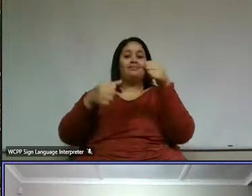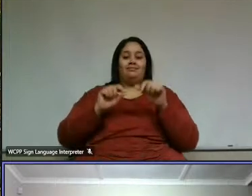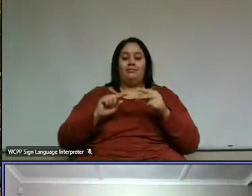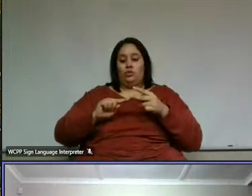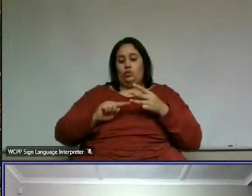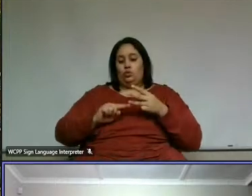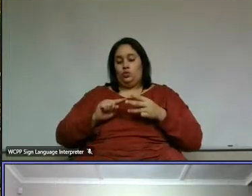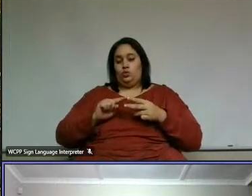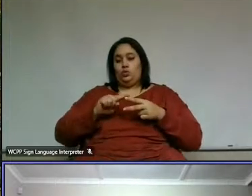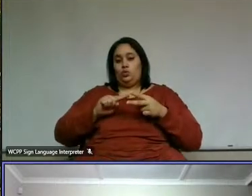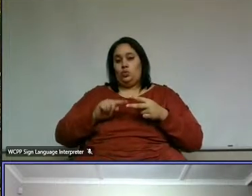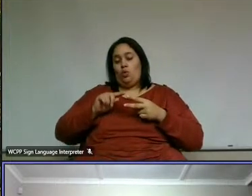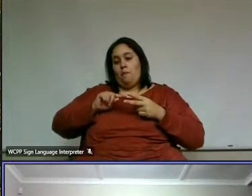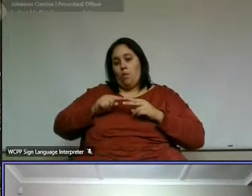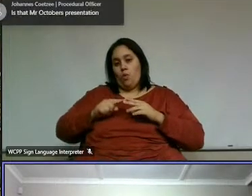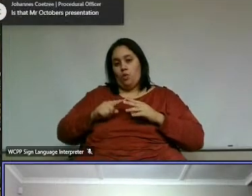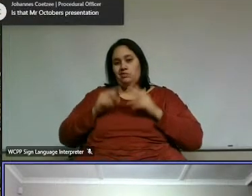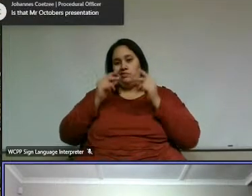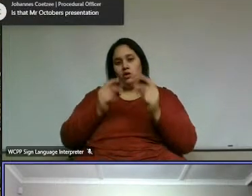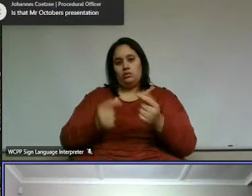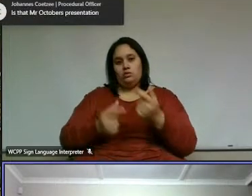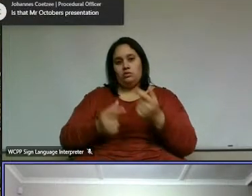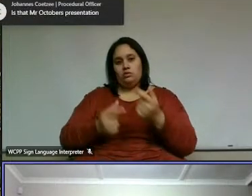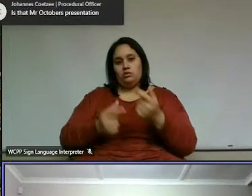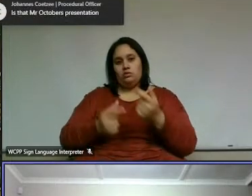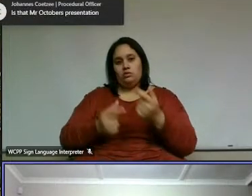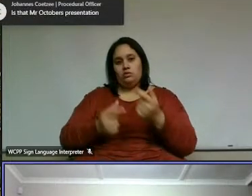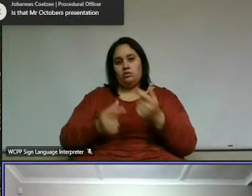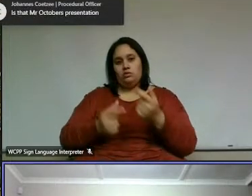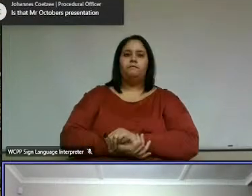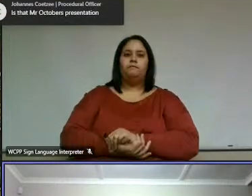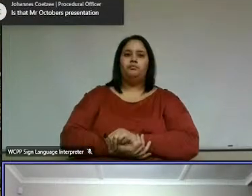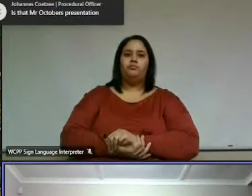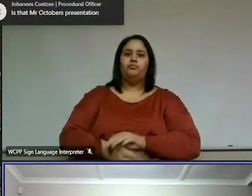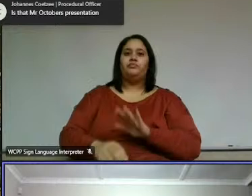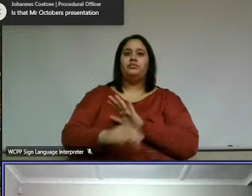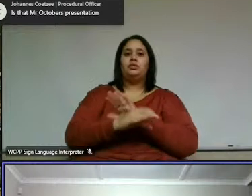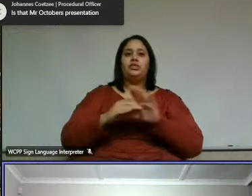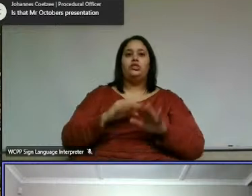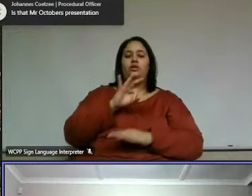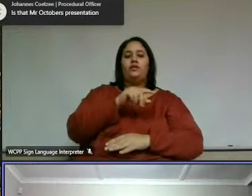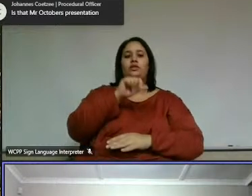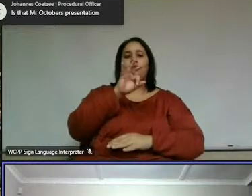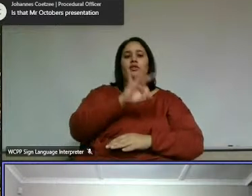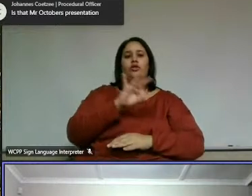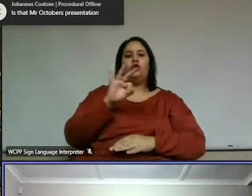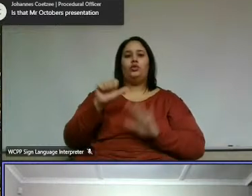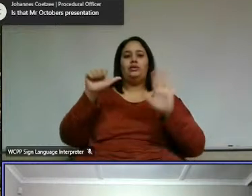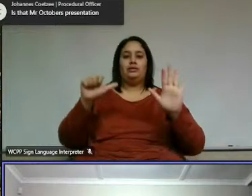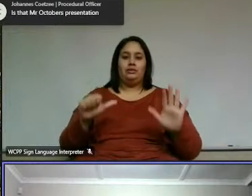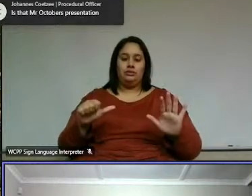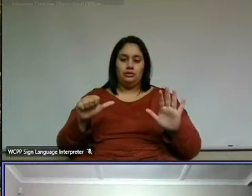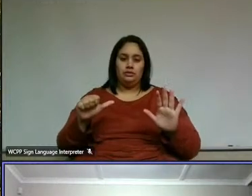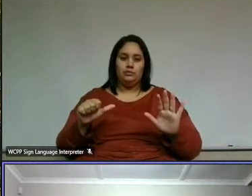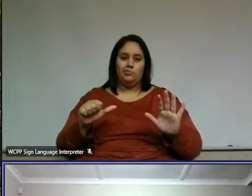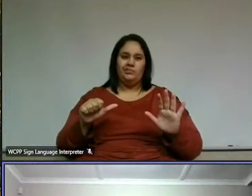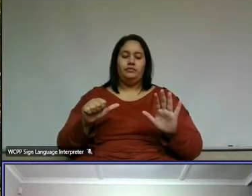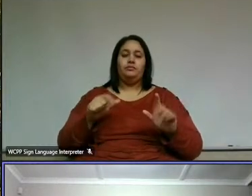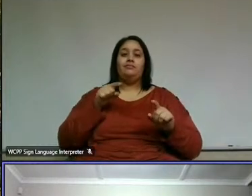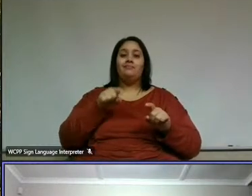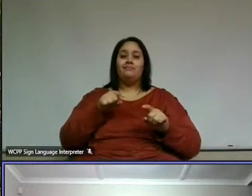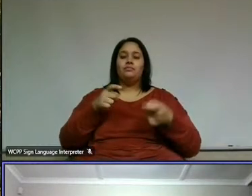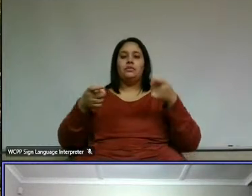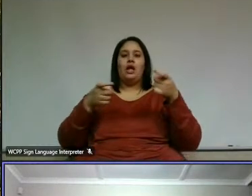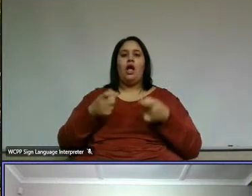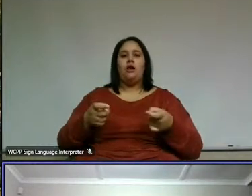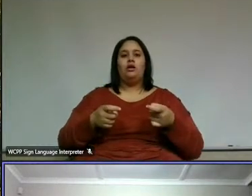have, and specifically with section 336, and it deals with the entry on